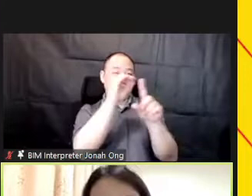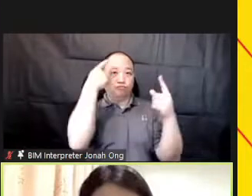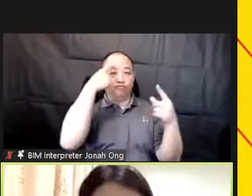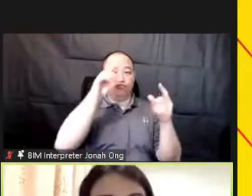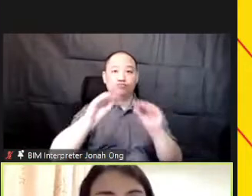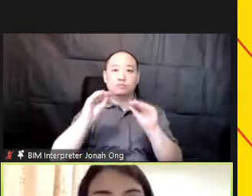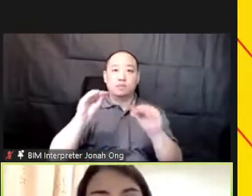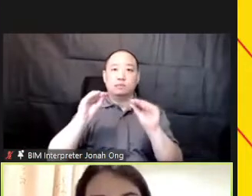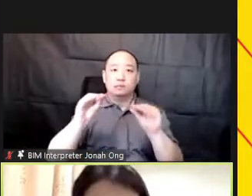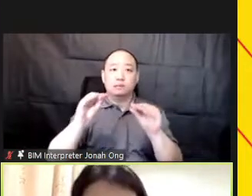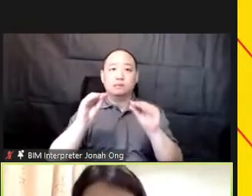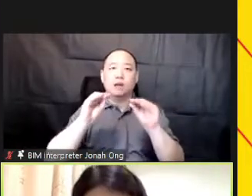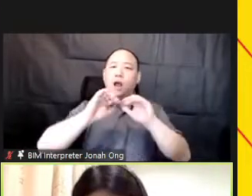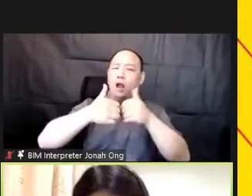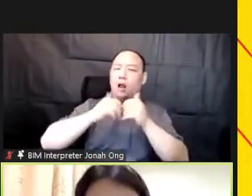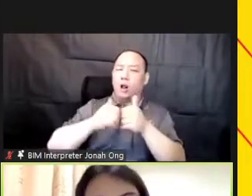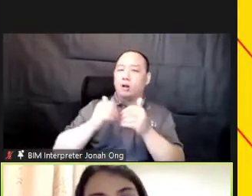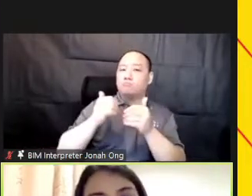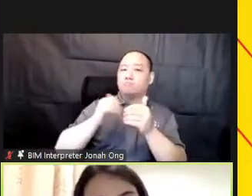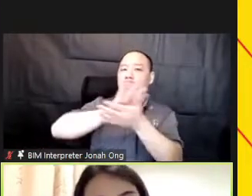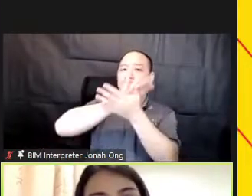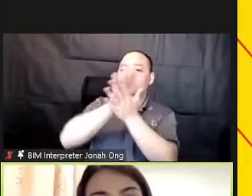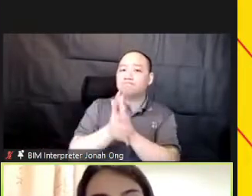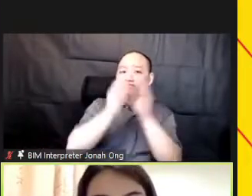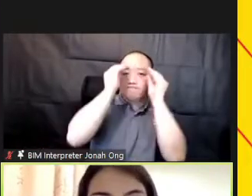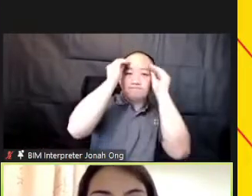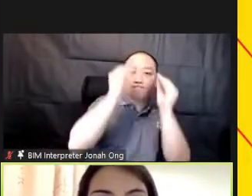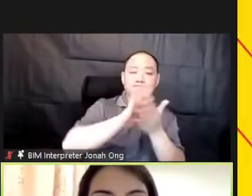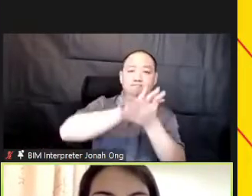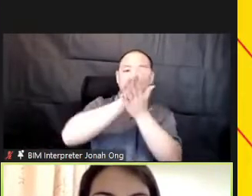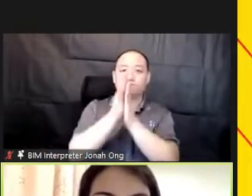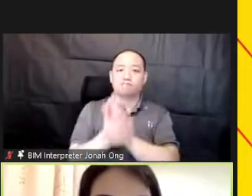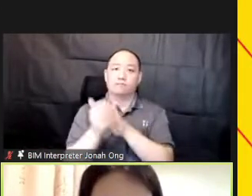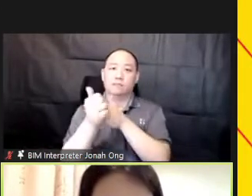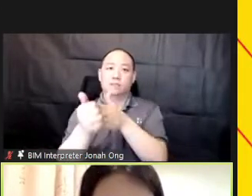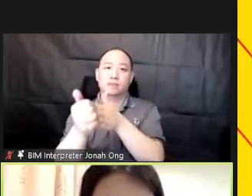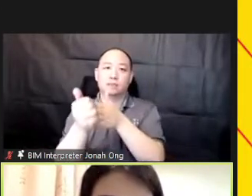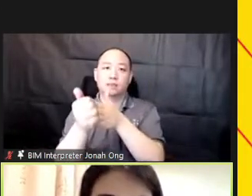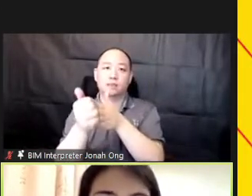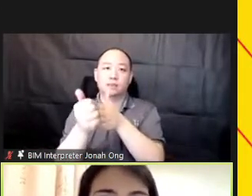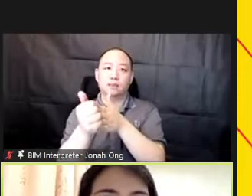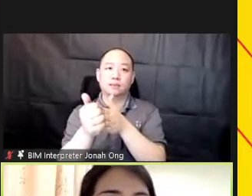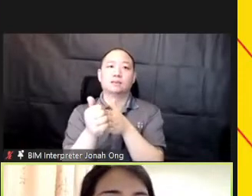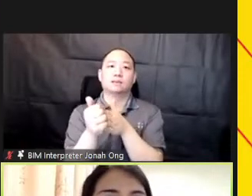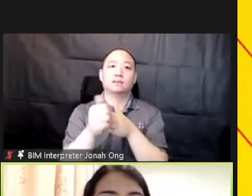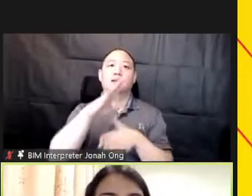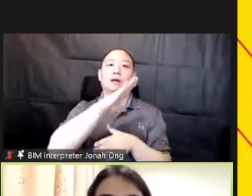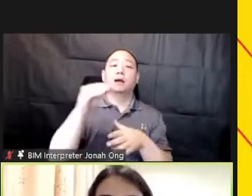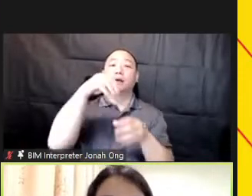how can I really make a difference in my school and the community that I'm in?